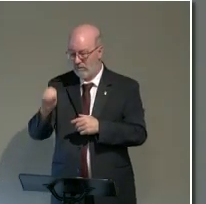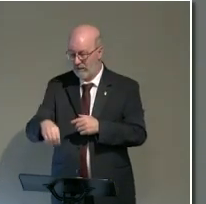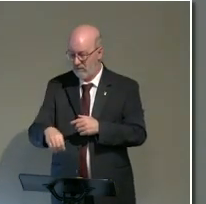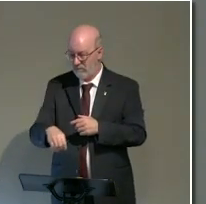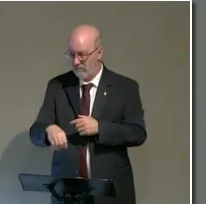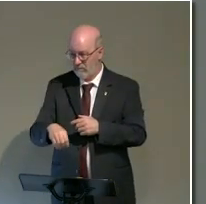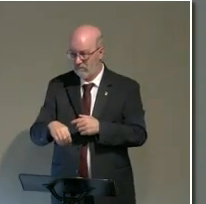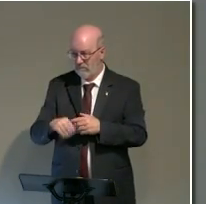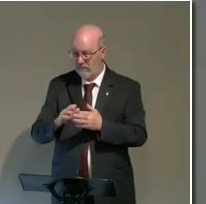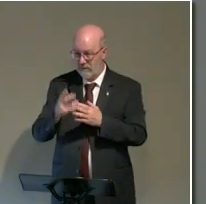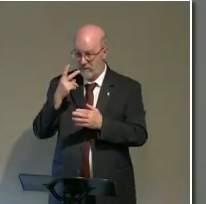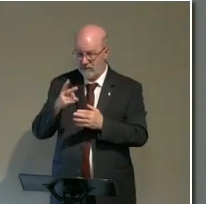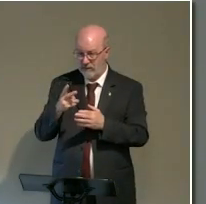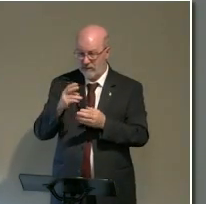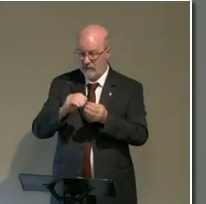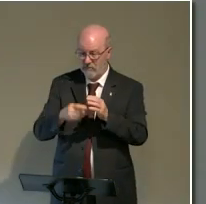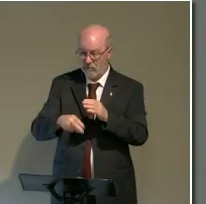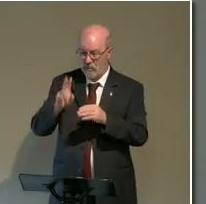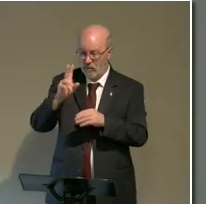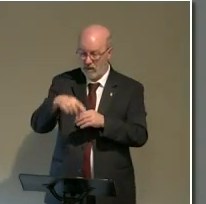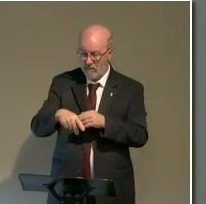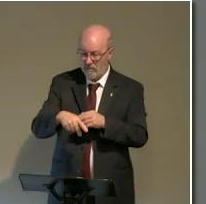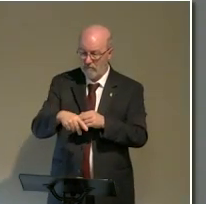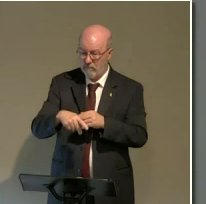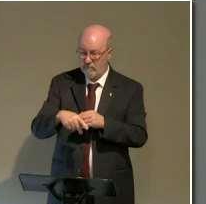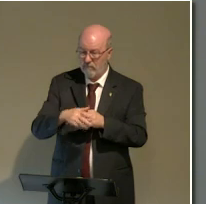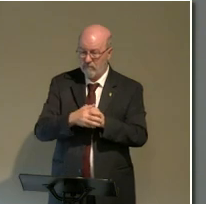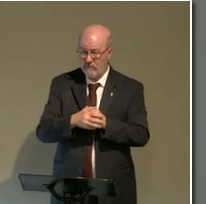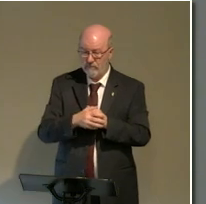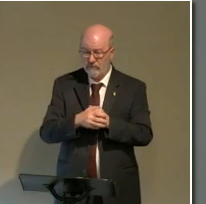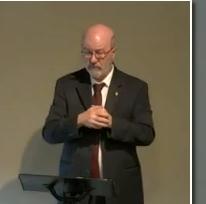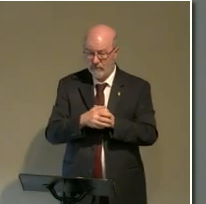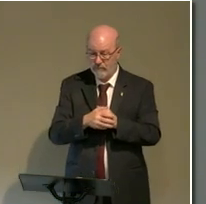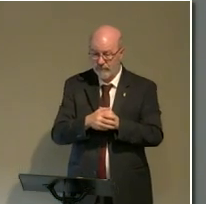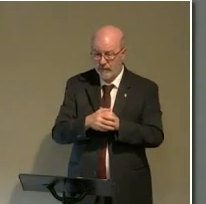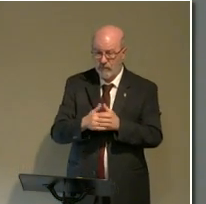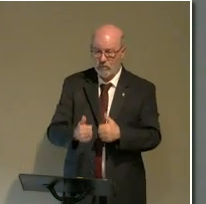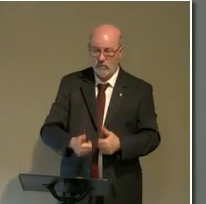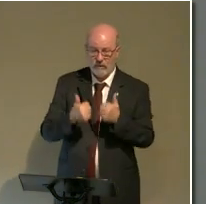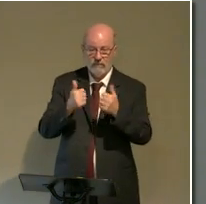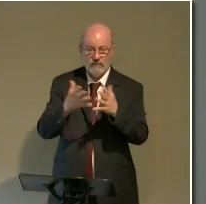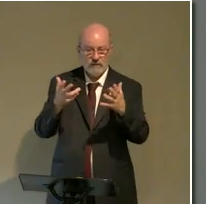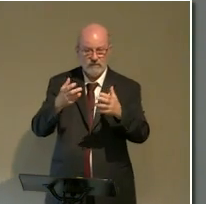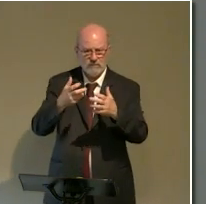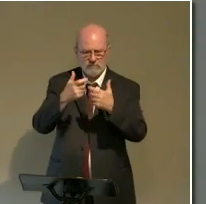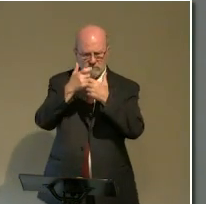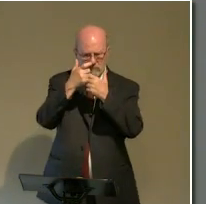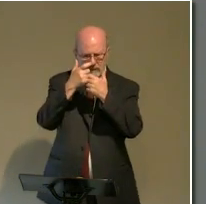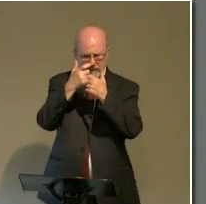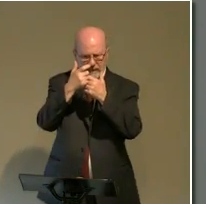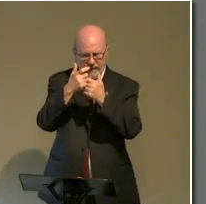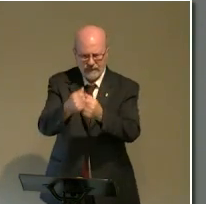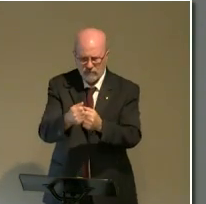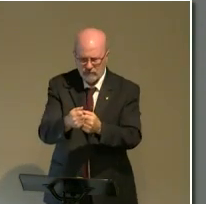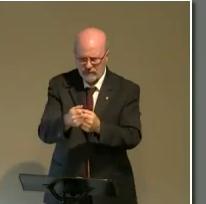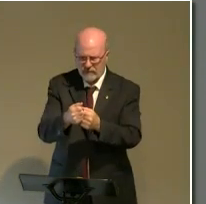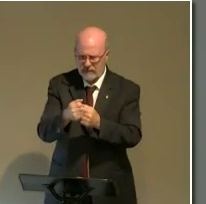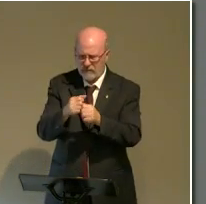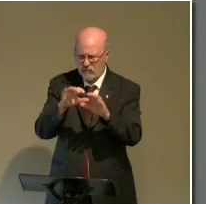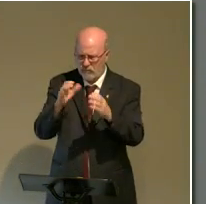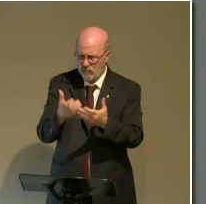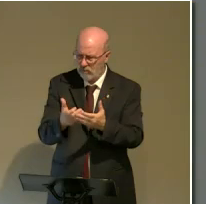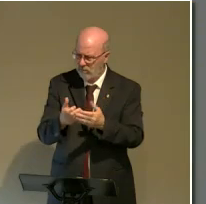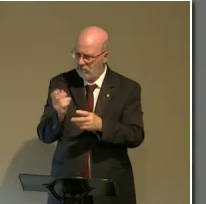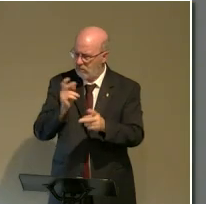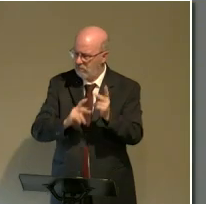right? It'd be nice to see that number go up, but we're living in very, very interesting times, right? Where